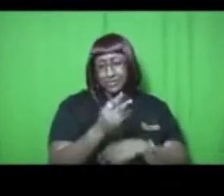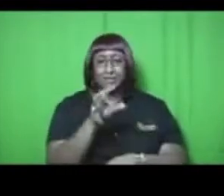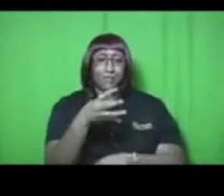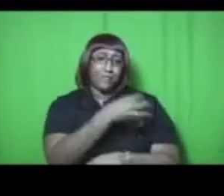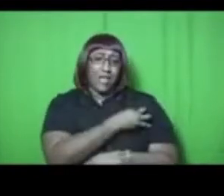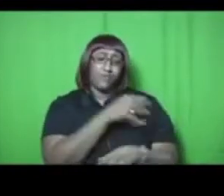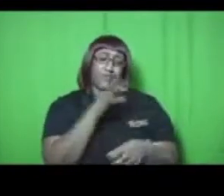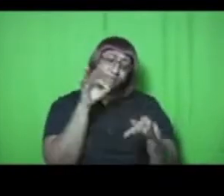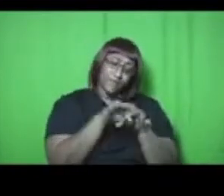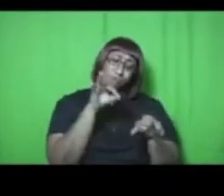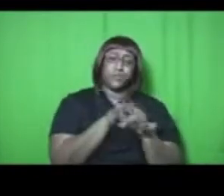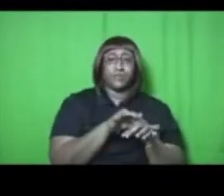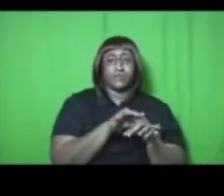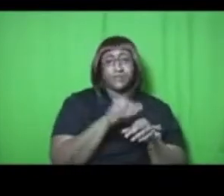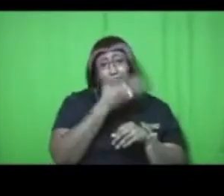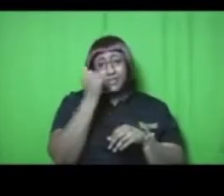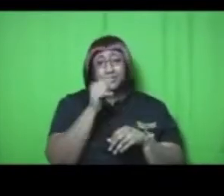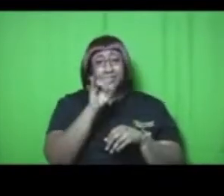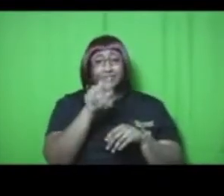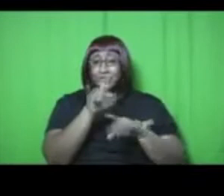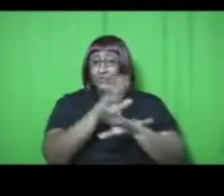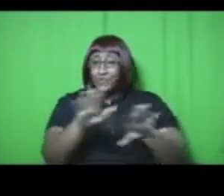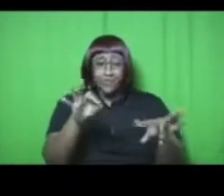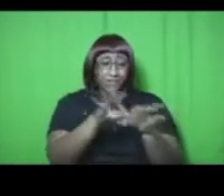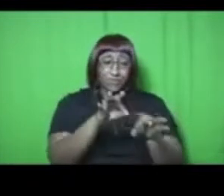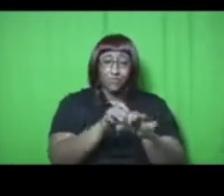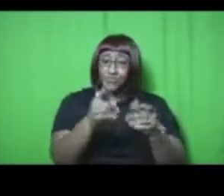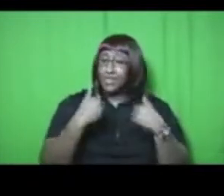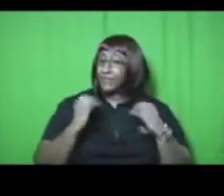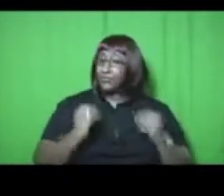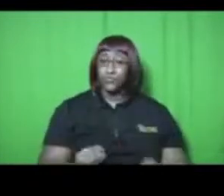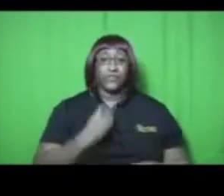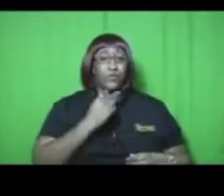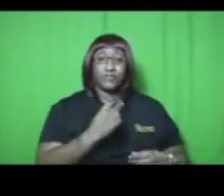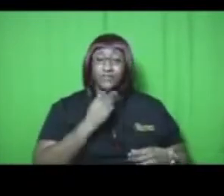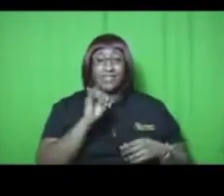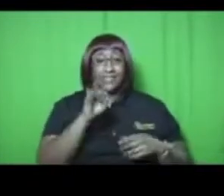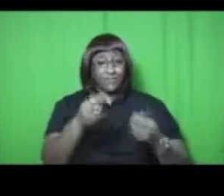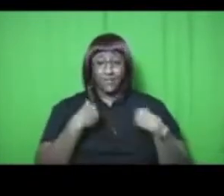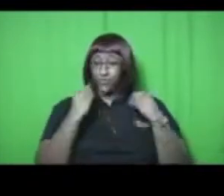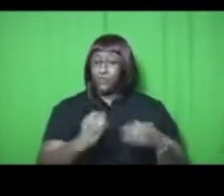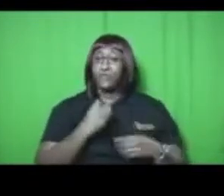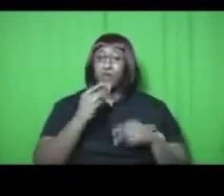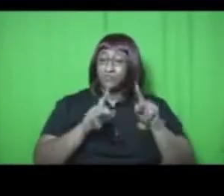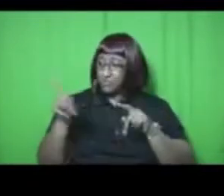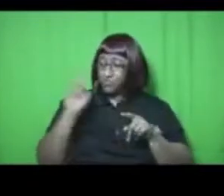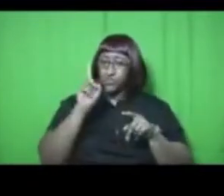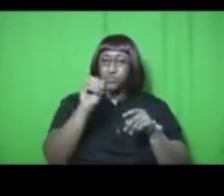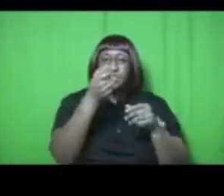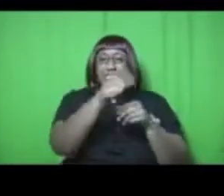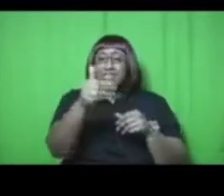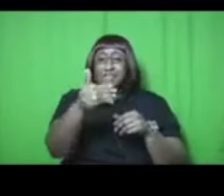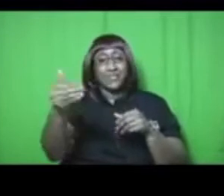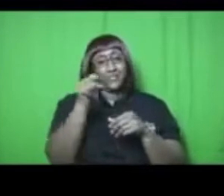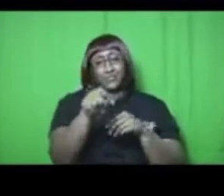power of voting. Because, see, if you don't vote, you have no voice. And if you have no voice, people will do anything to you. And